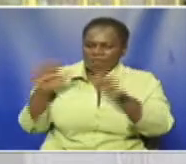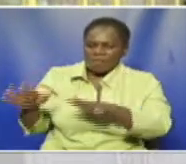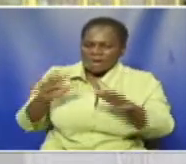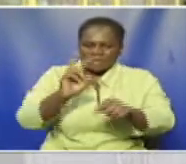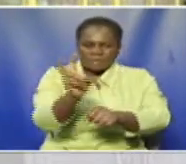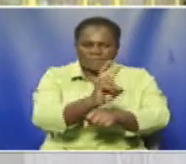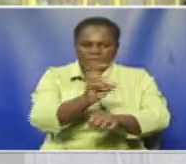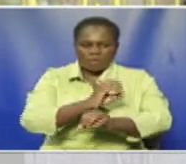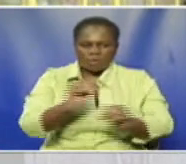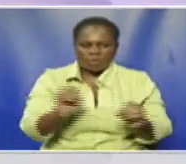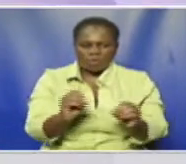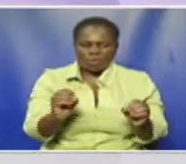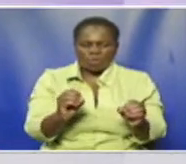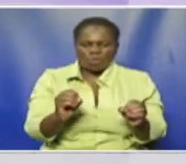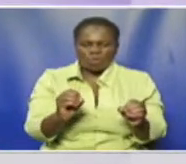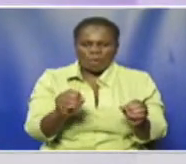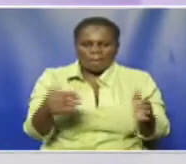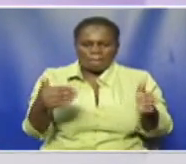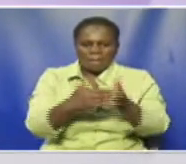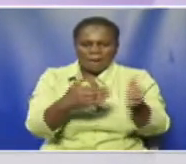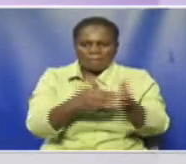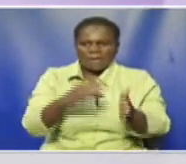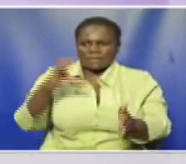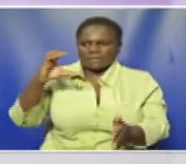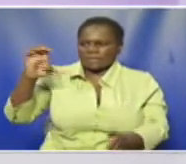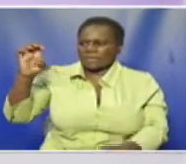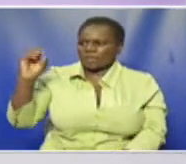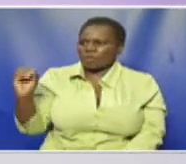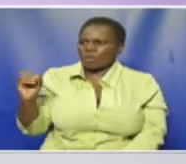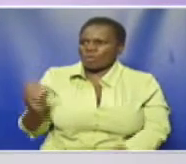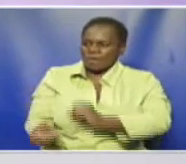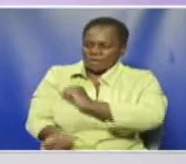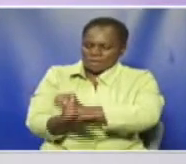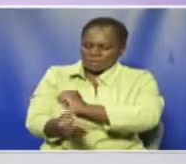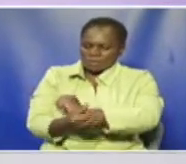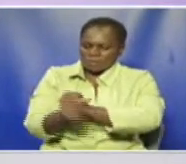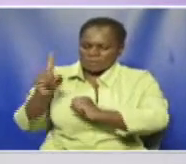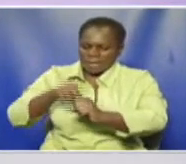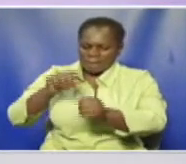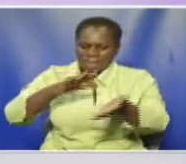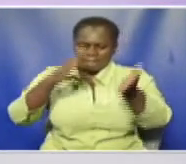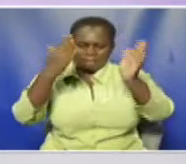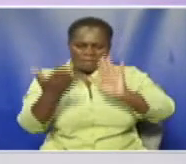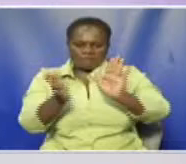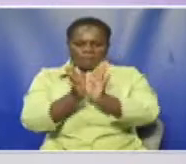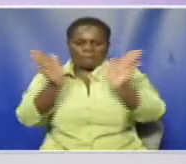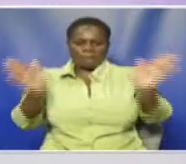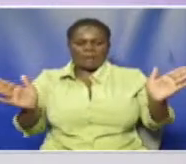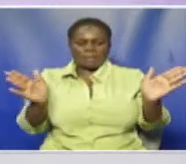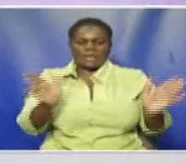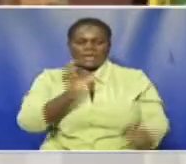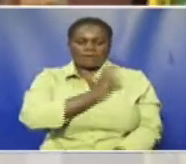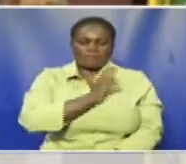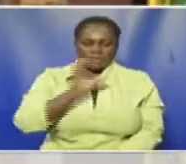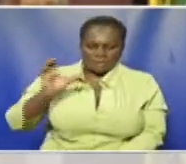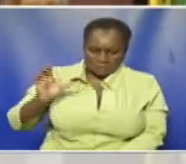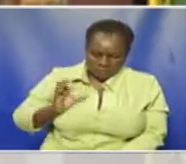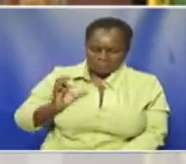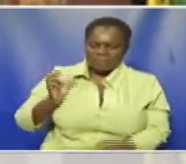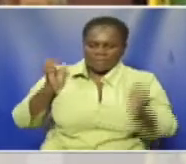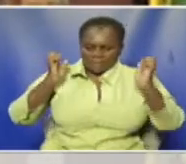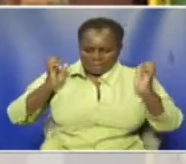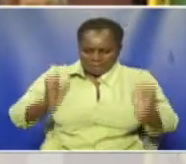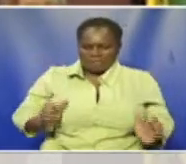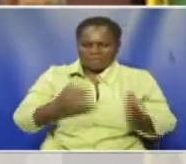survey, as explained by the suspended CEO, Dr. Jonah Manjari, while appearing before the Public Investments Committee. The Ethics